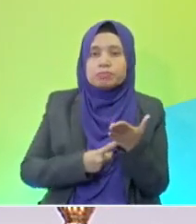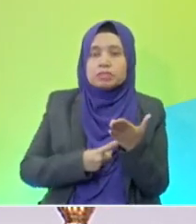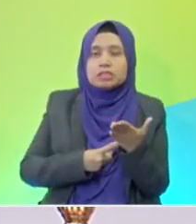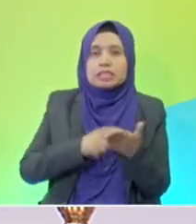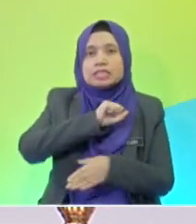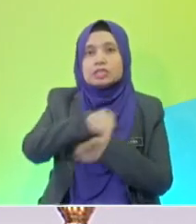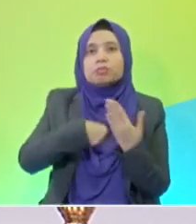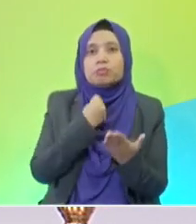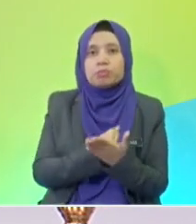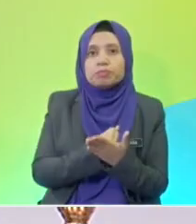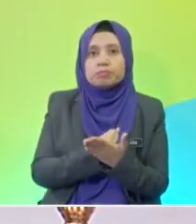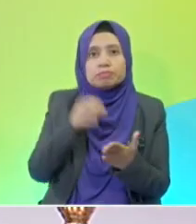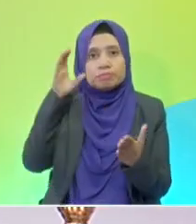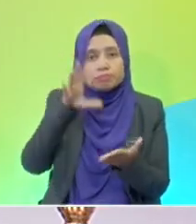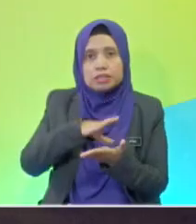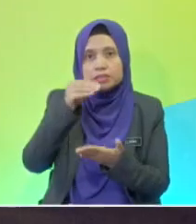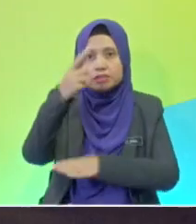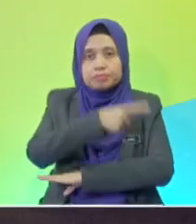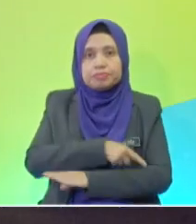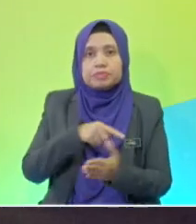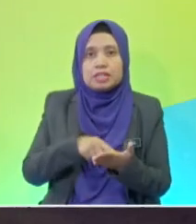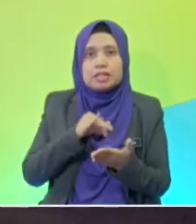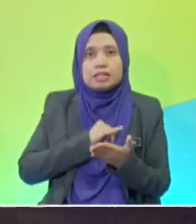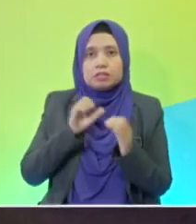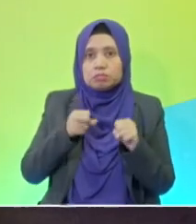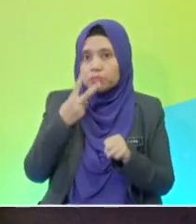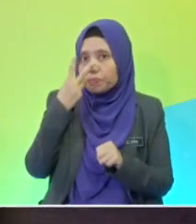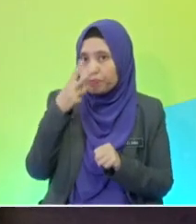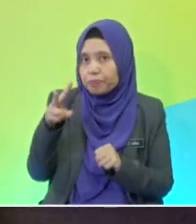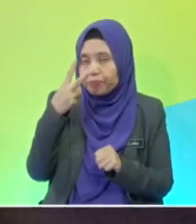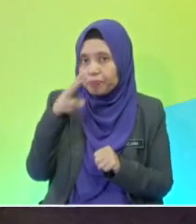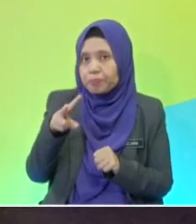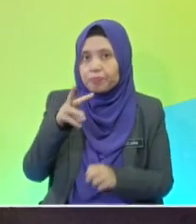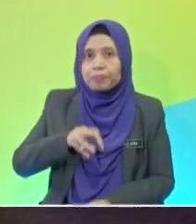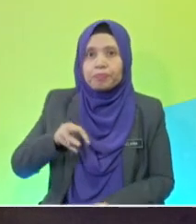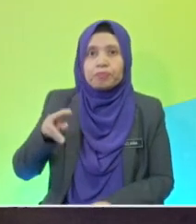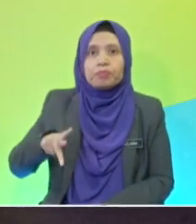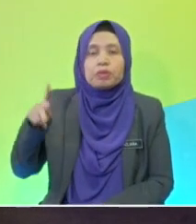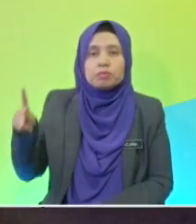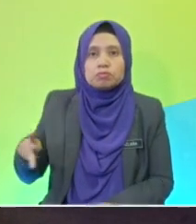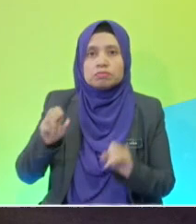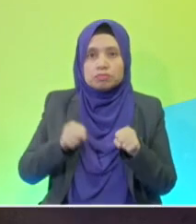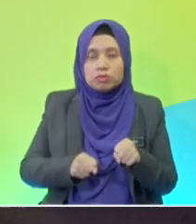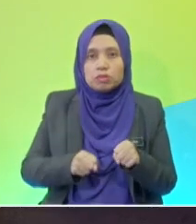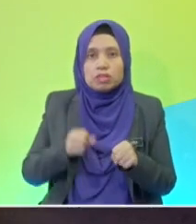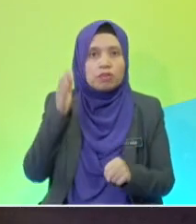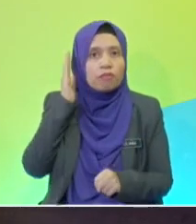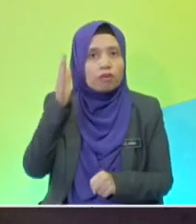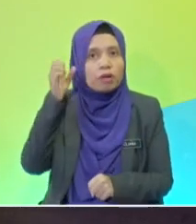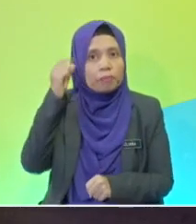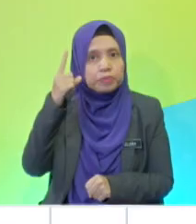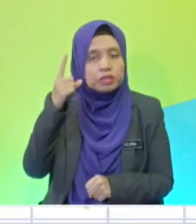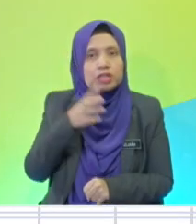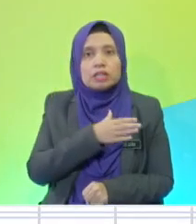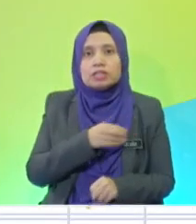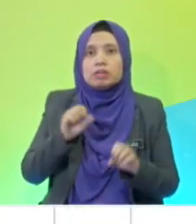as well, how they did the activities. Okay, I can see that the pupils were giving a lot of attention to the lesson. They were very attentive and